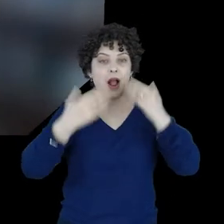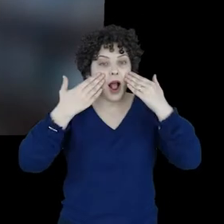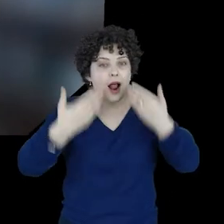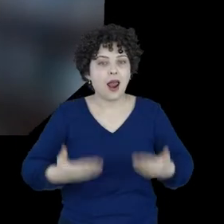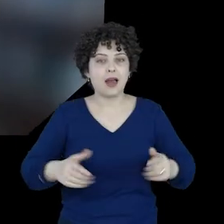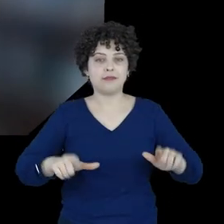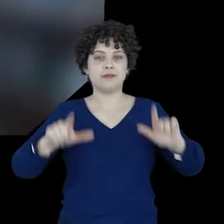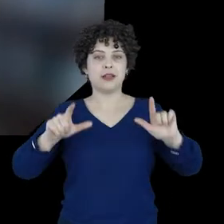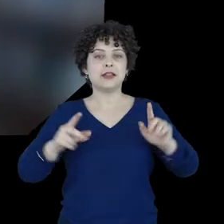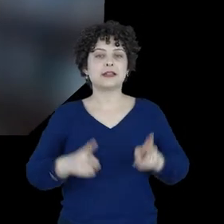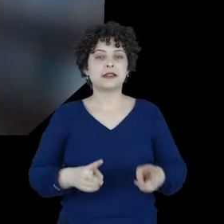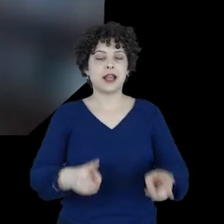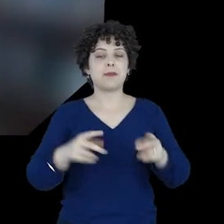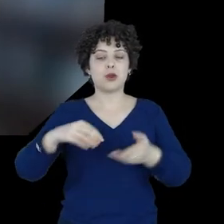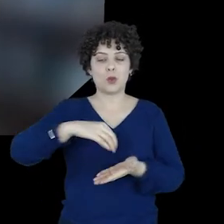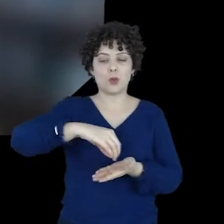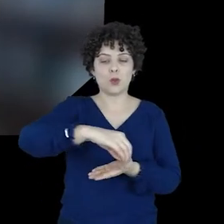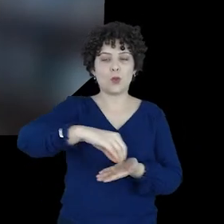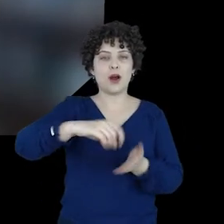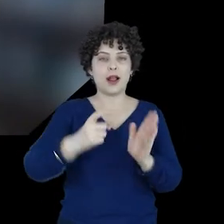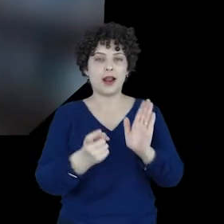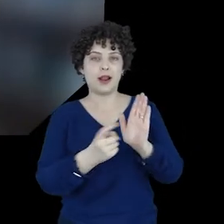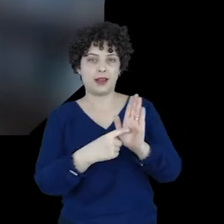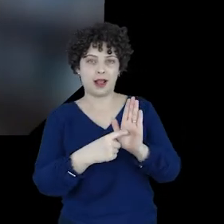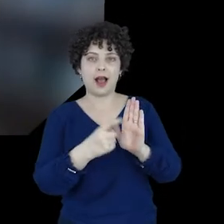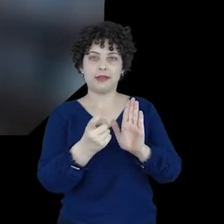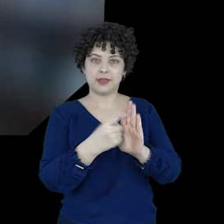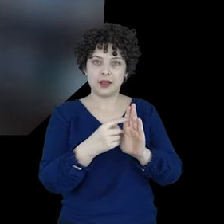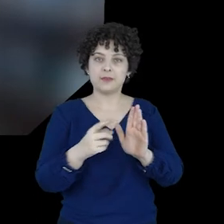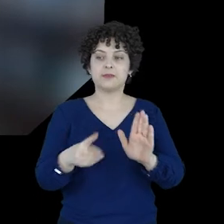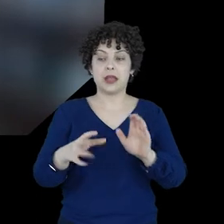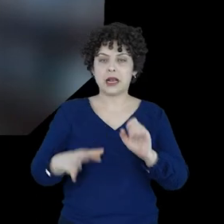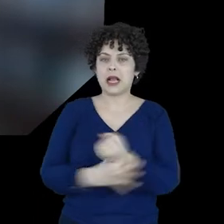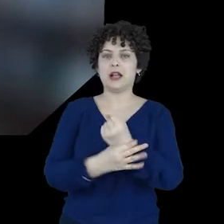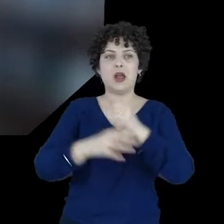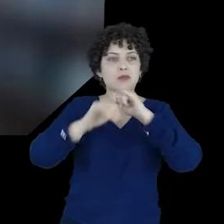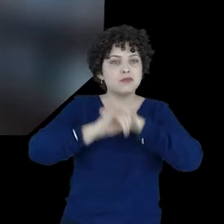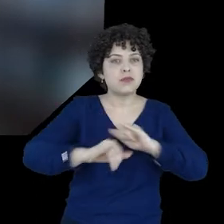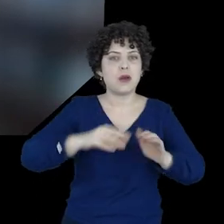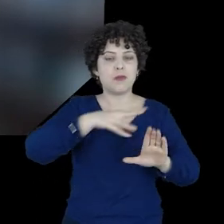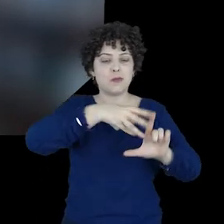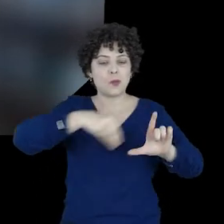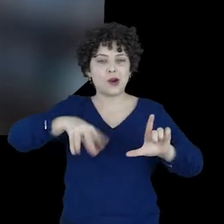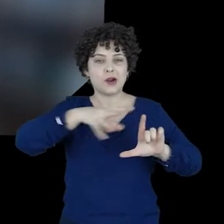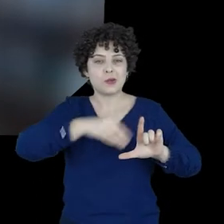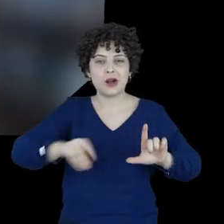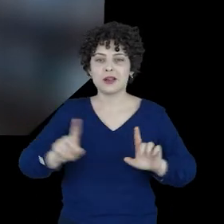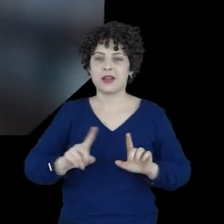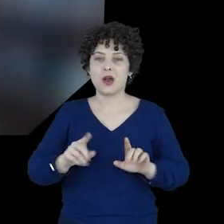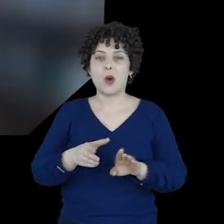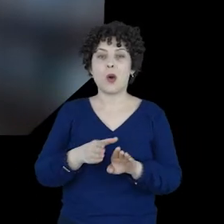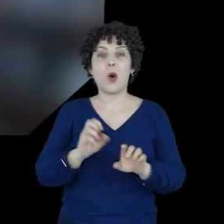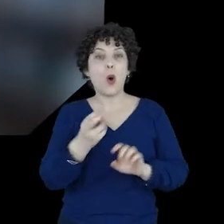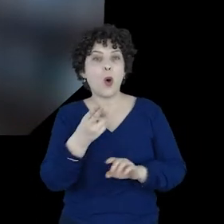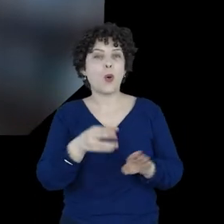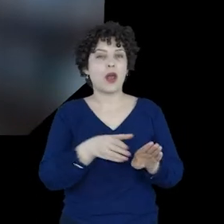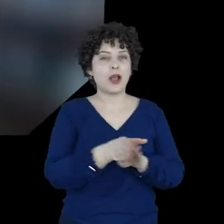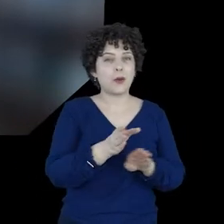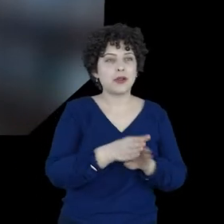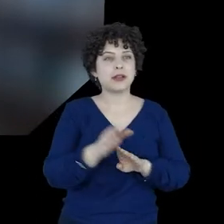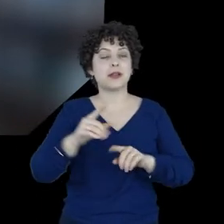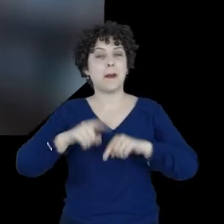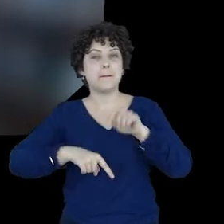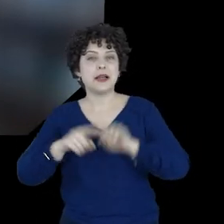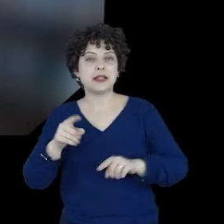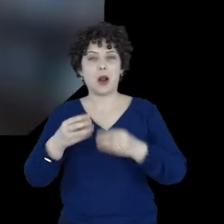clearly whenever location settings are activated. They must ensure that children's data are not used to auto-recommend harmful